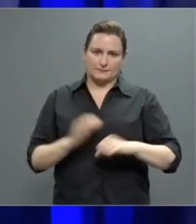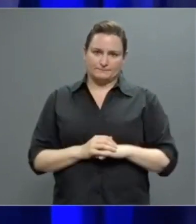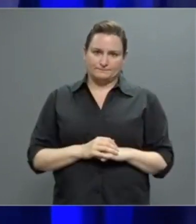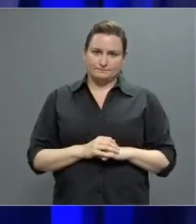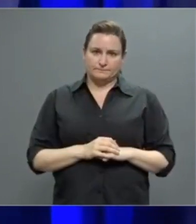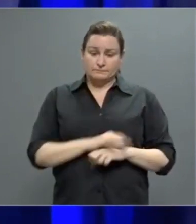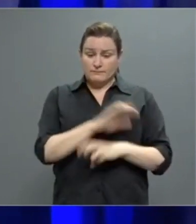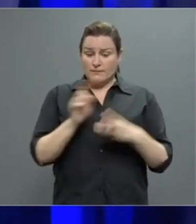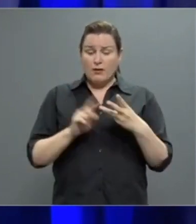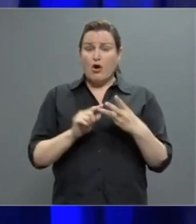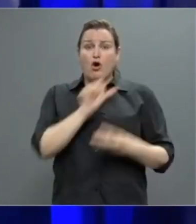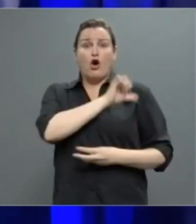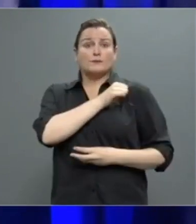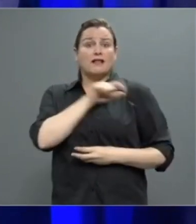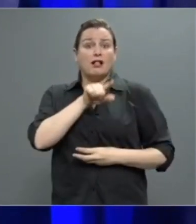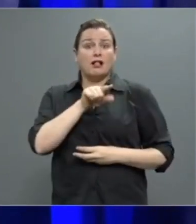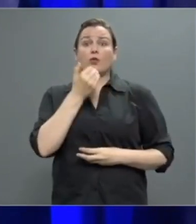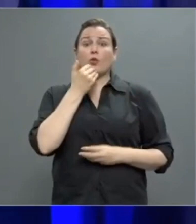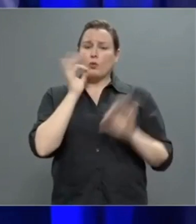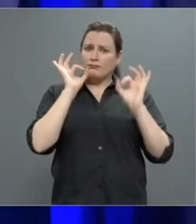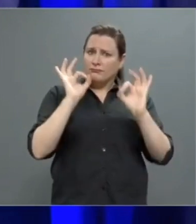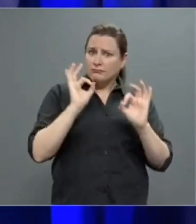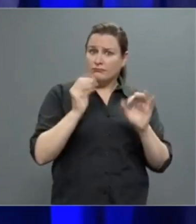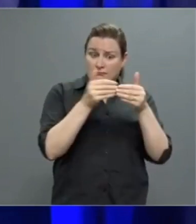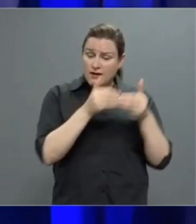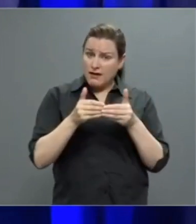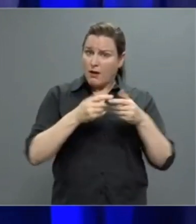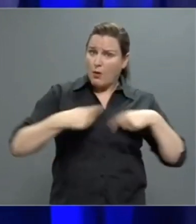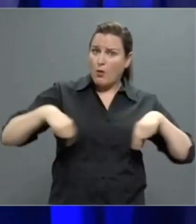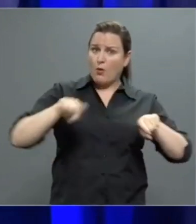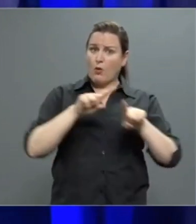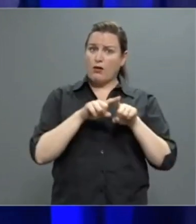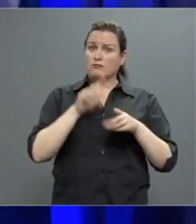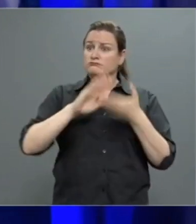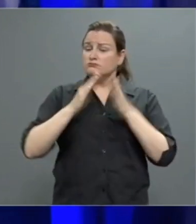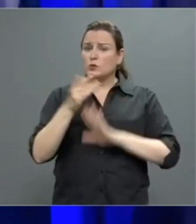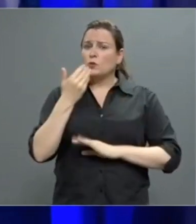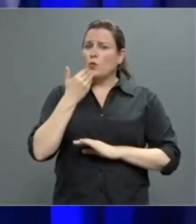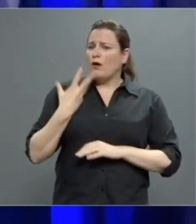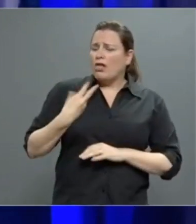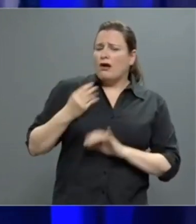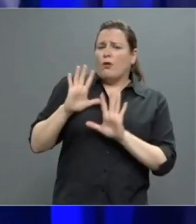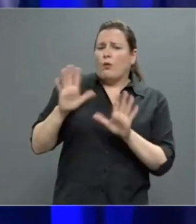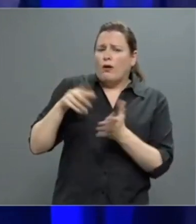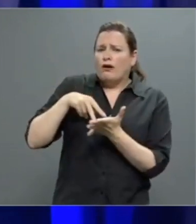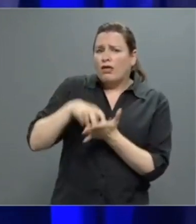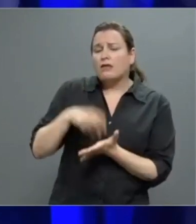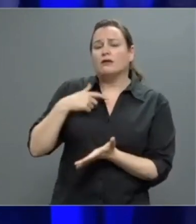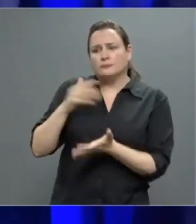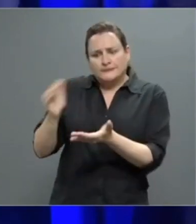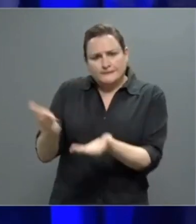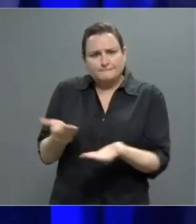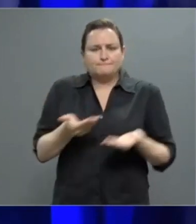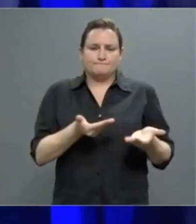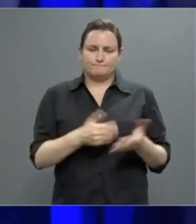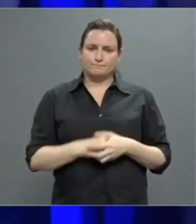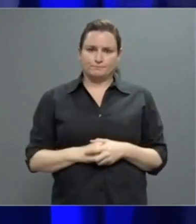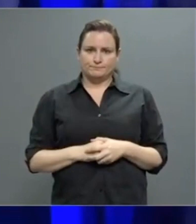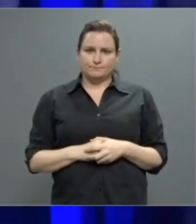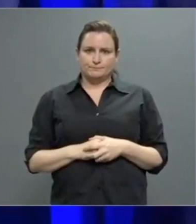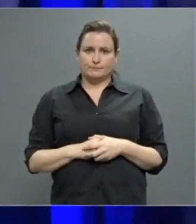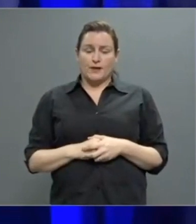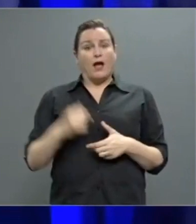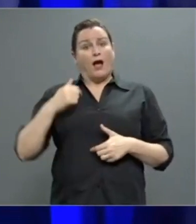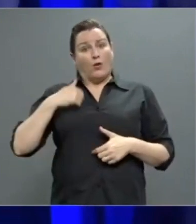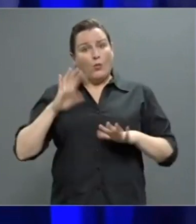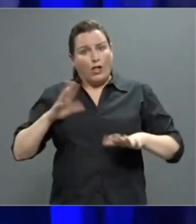that heal the sick and care for the most vulnerable members of society. A rapidly growing economy that creates millions